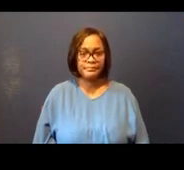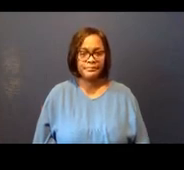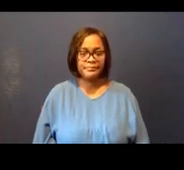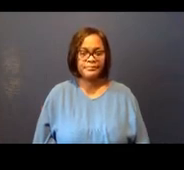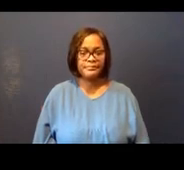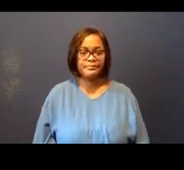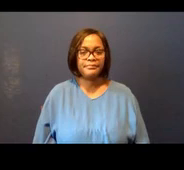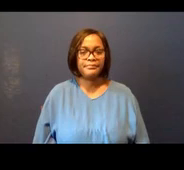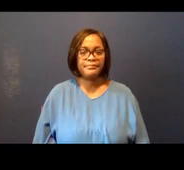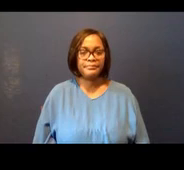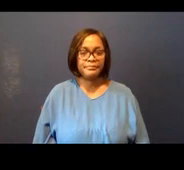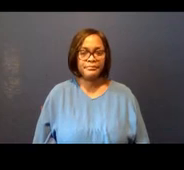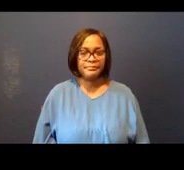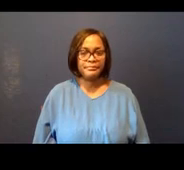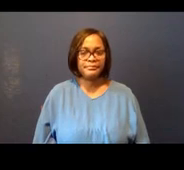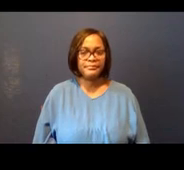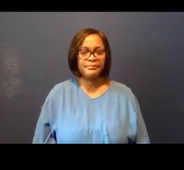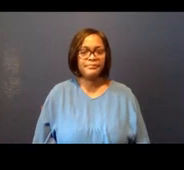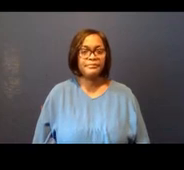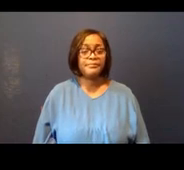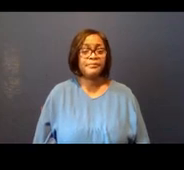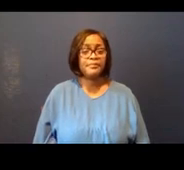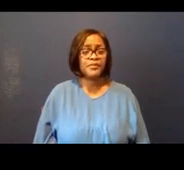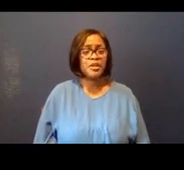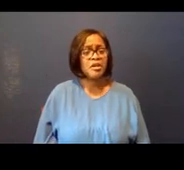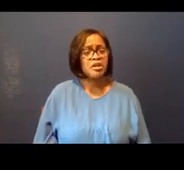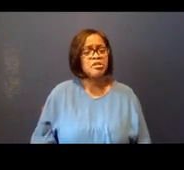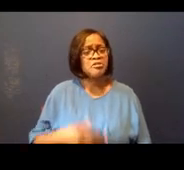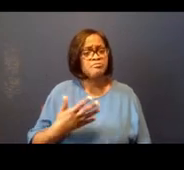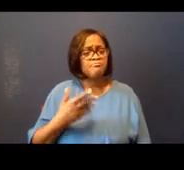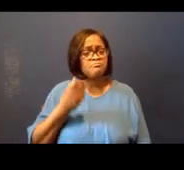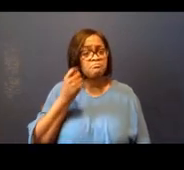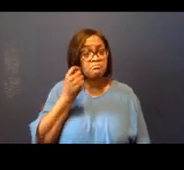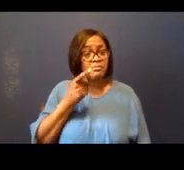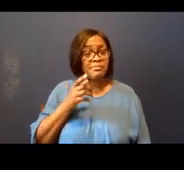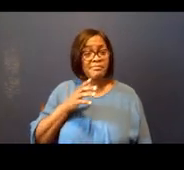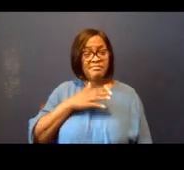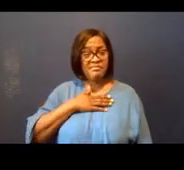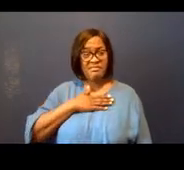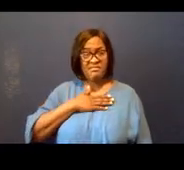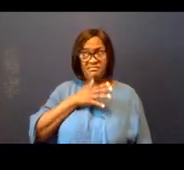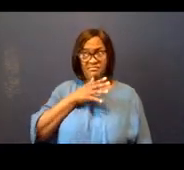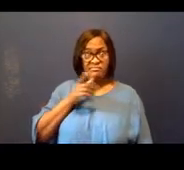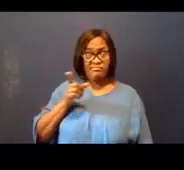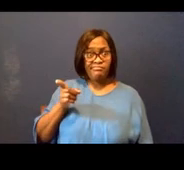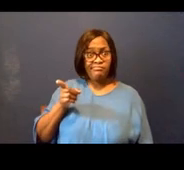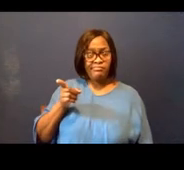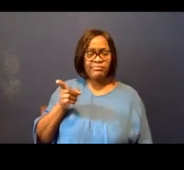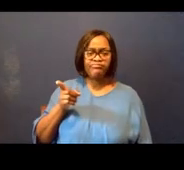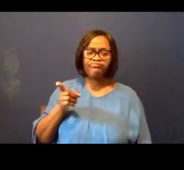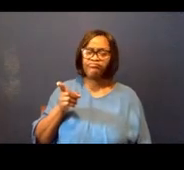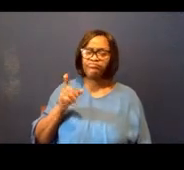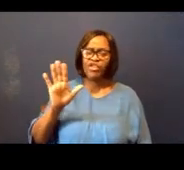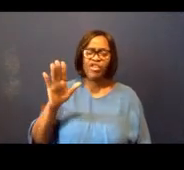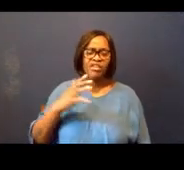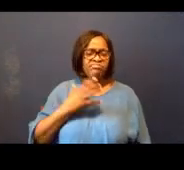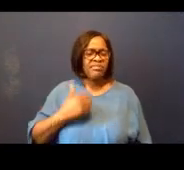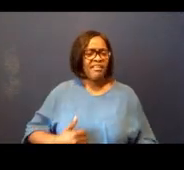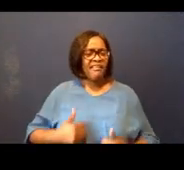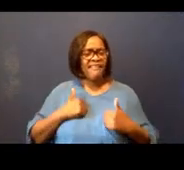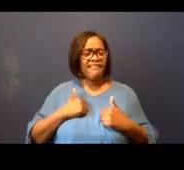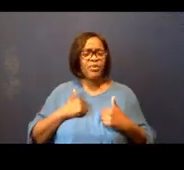I have to go back to my childhood days because I don't